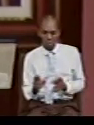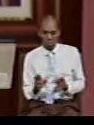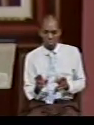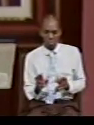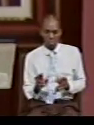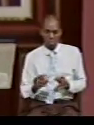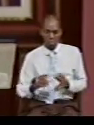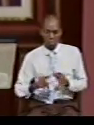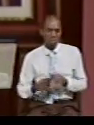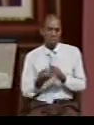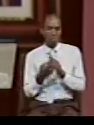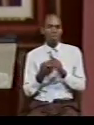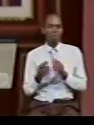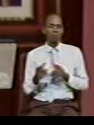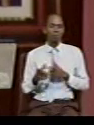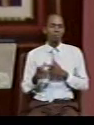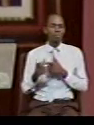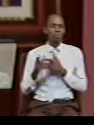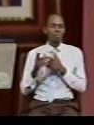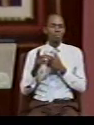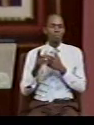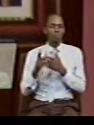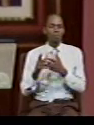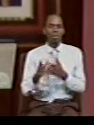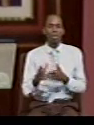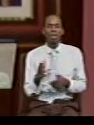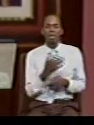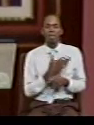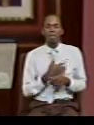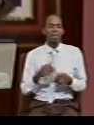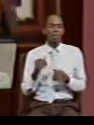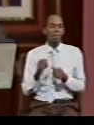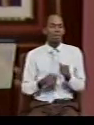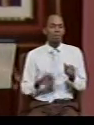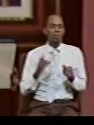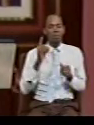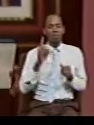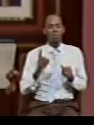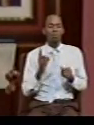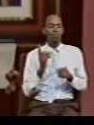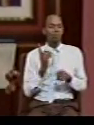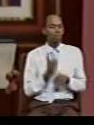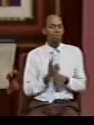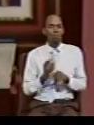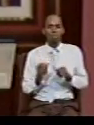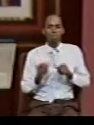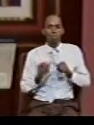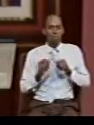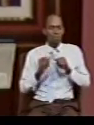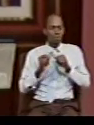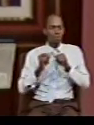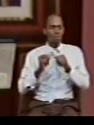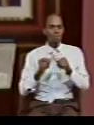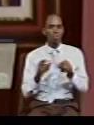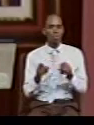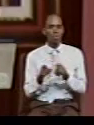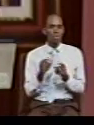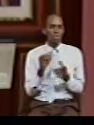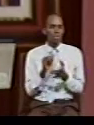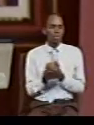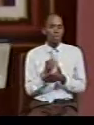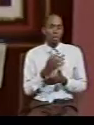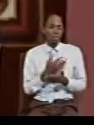go. And then everybody just went off like that. And maybe